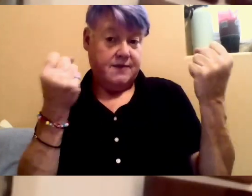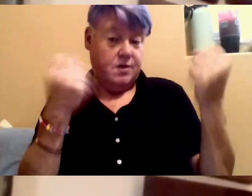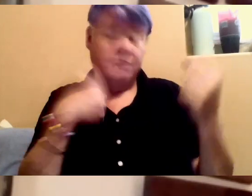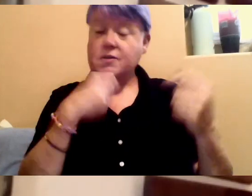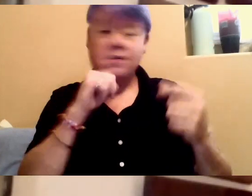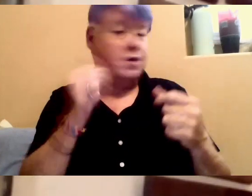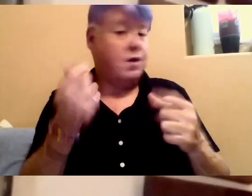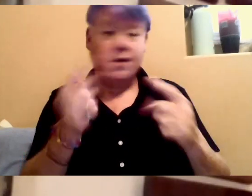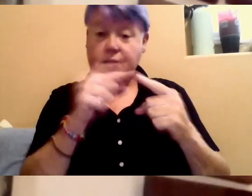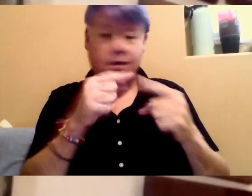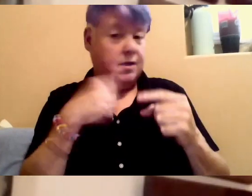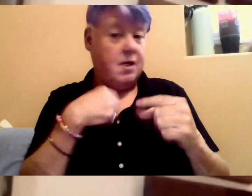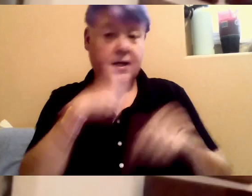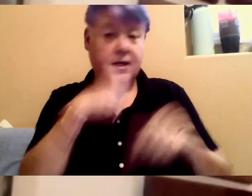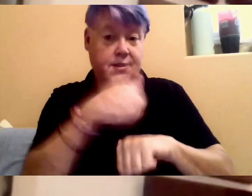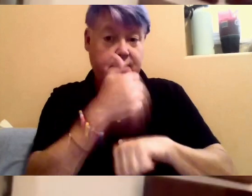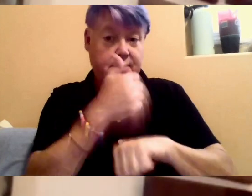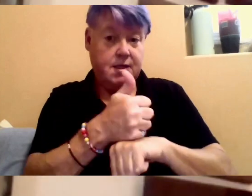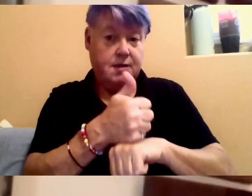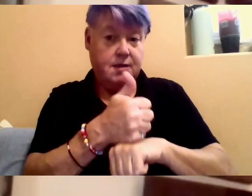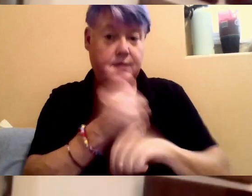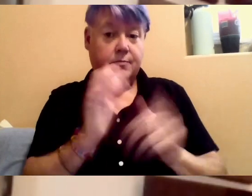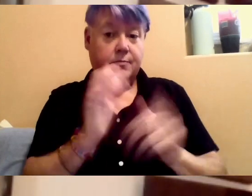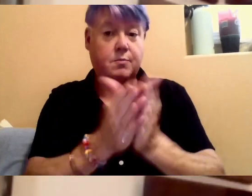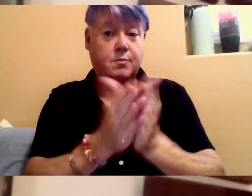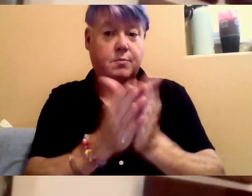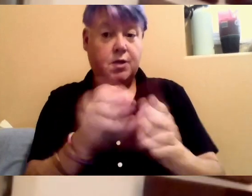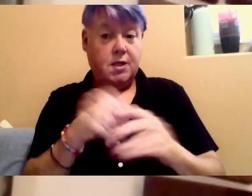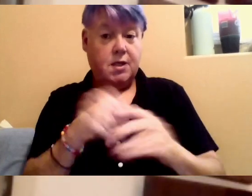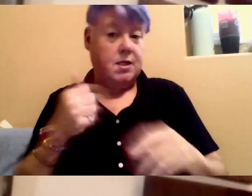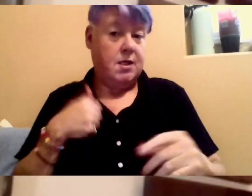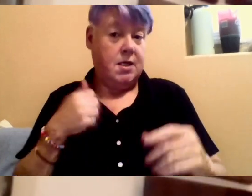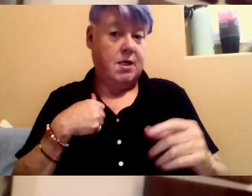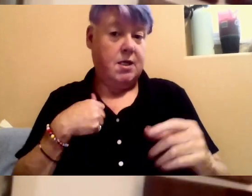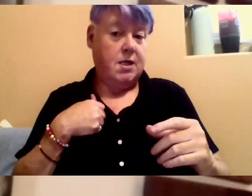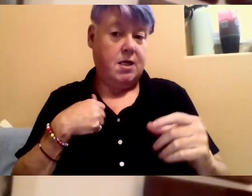I set a book in Canada that